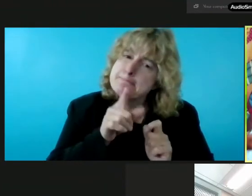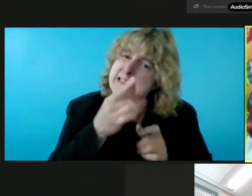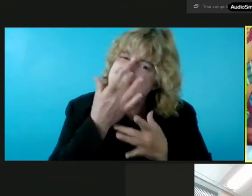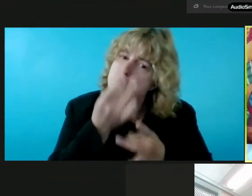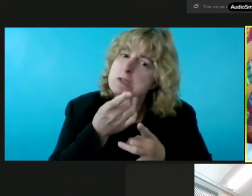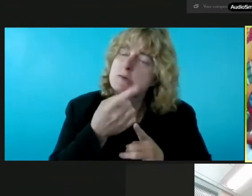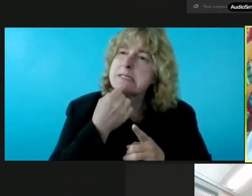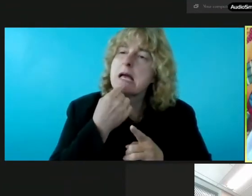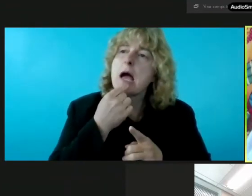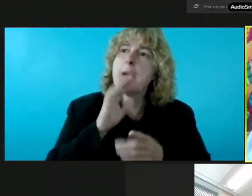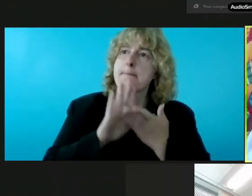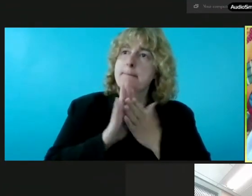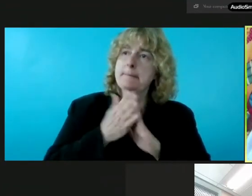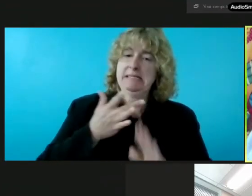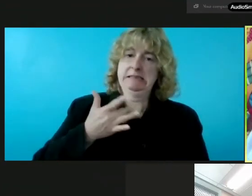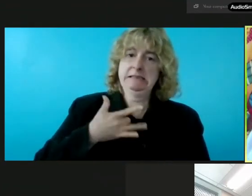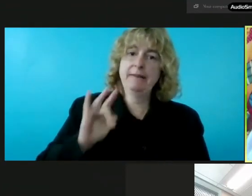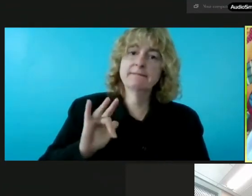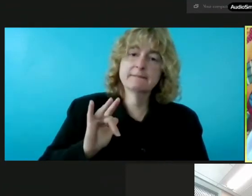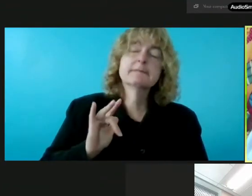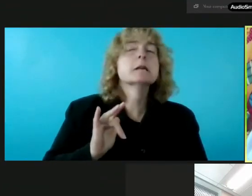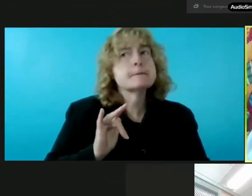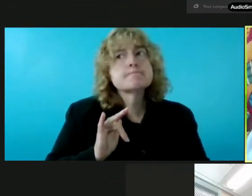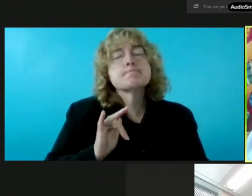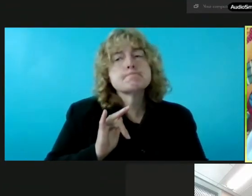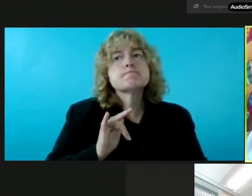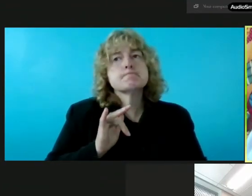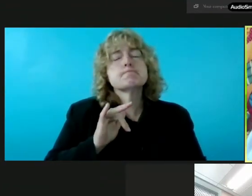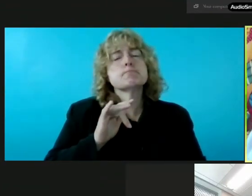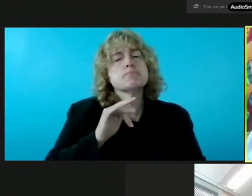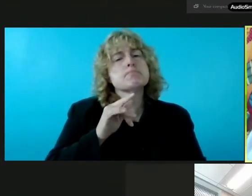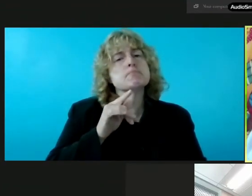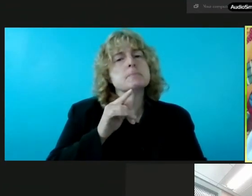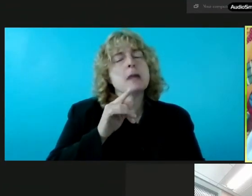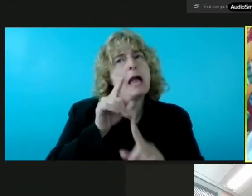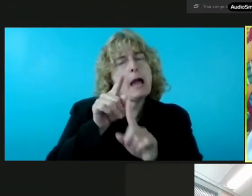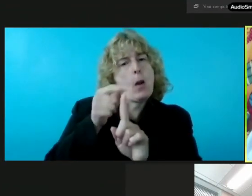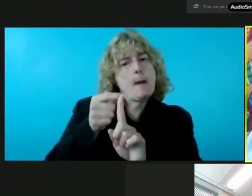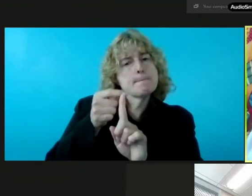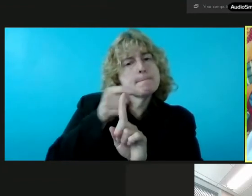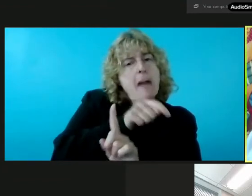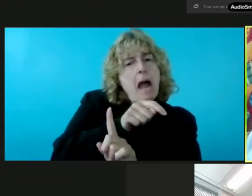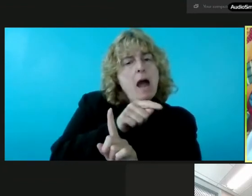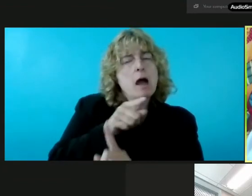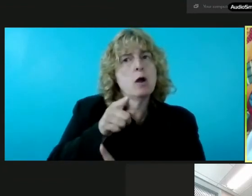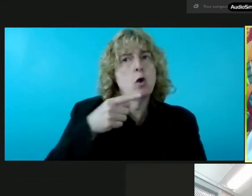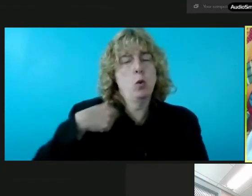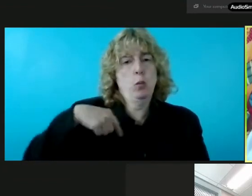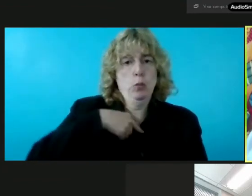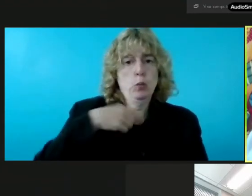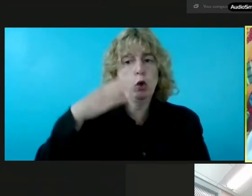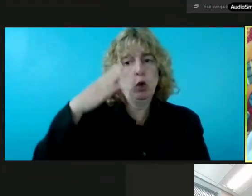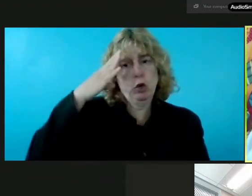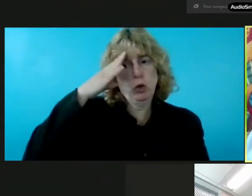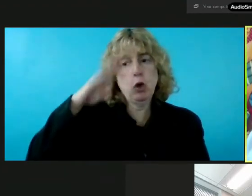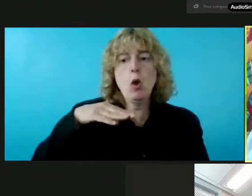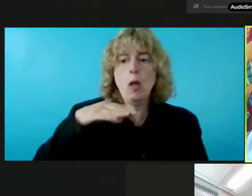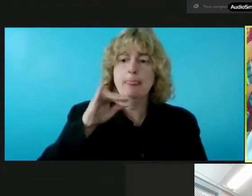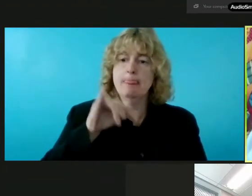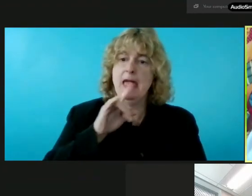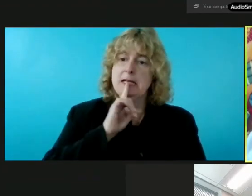sensitive. If I could just go back a little bit, because we know that this is both a health issue, but it's